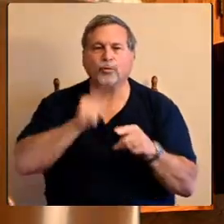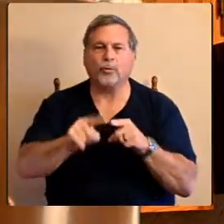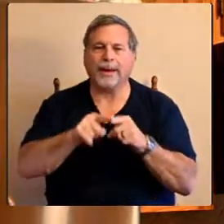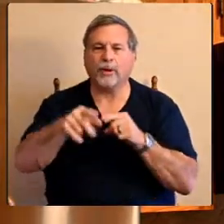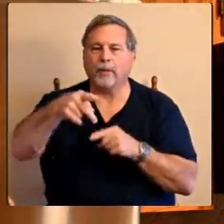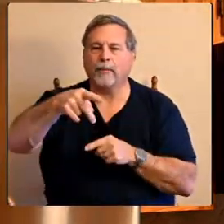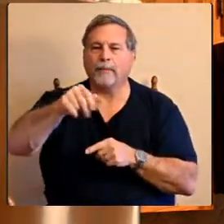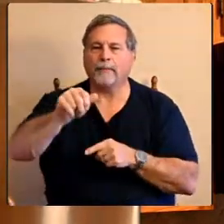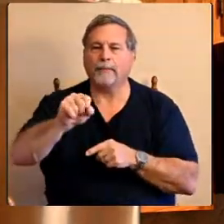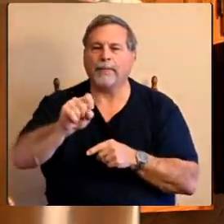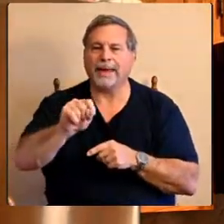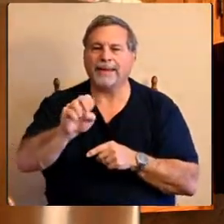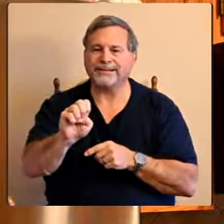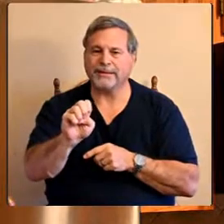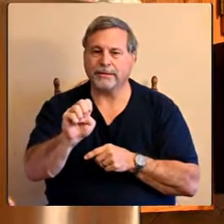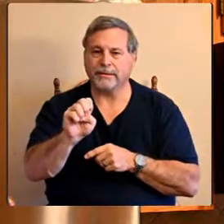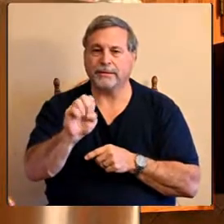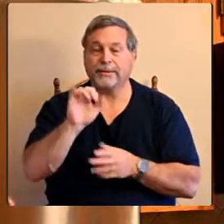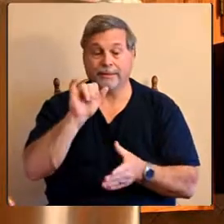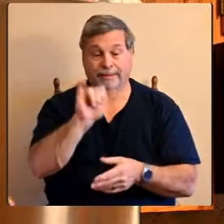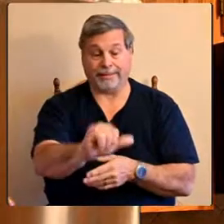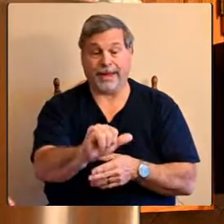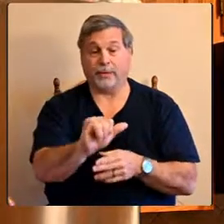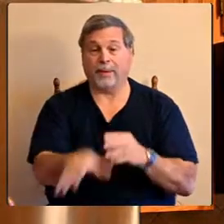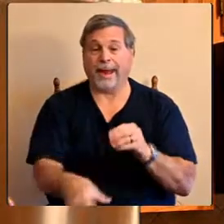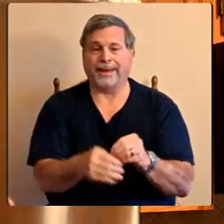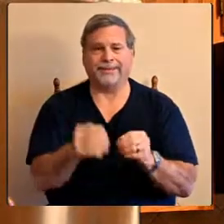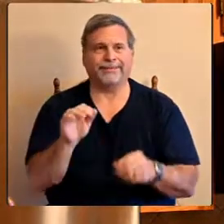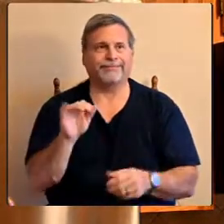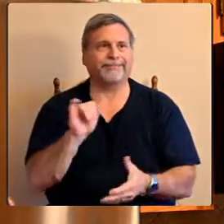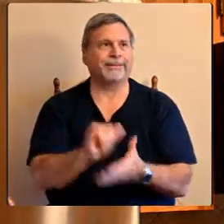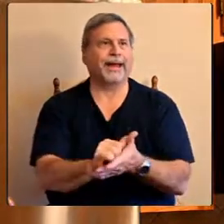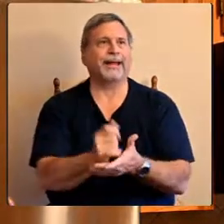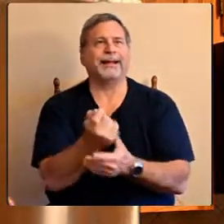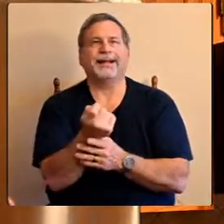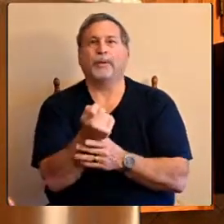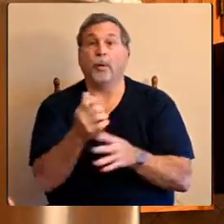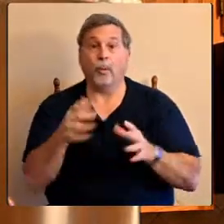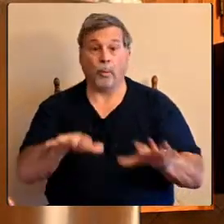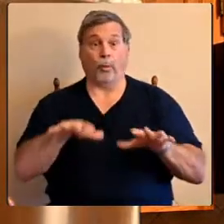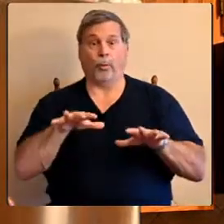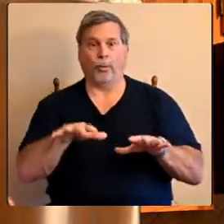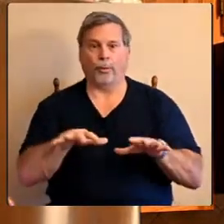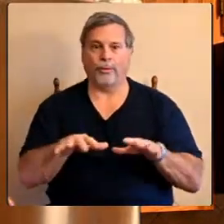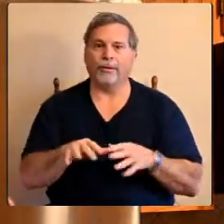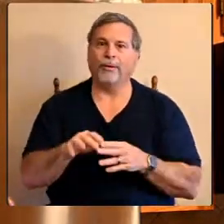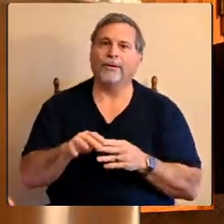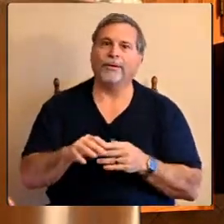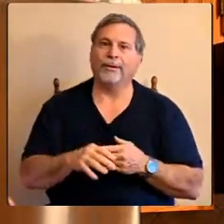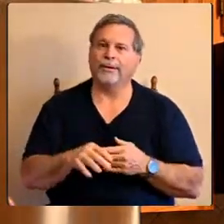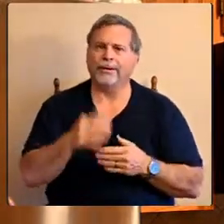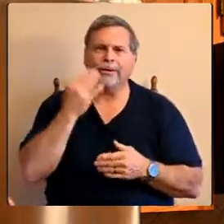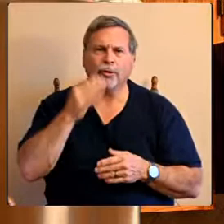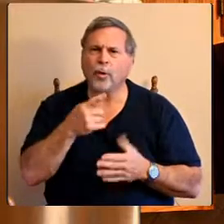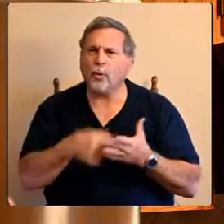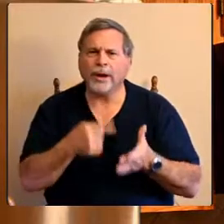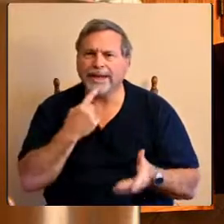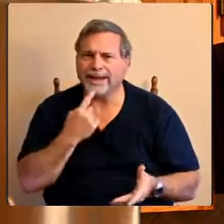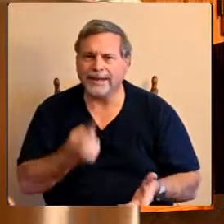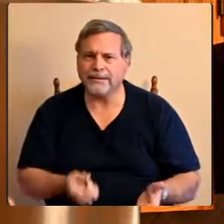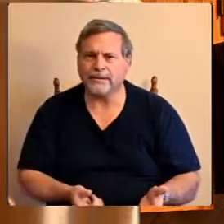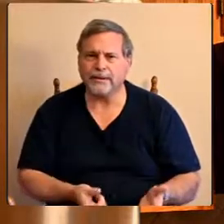paste, and it will add that little oomph that you won't know what it